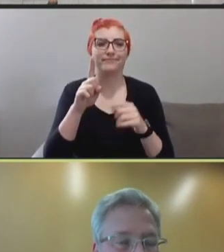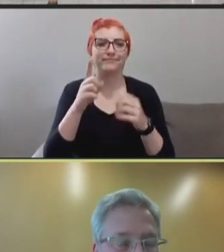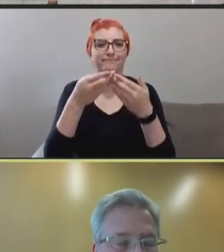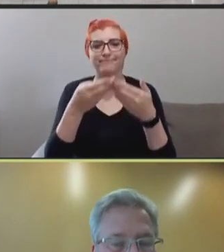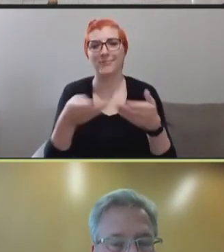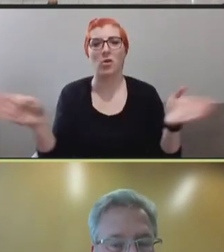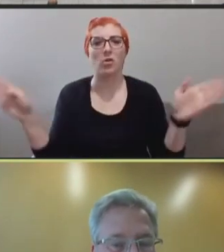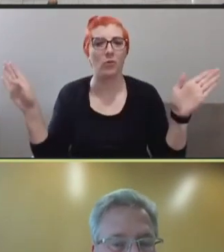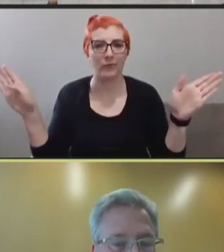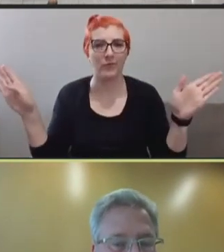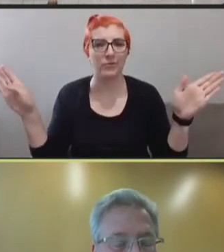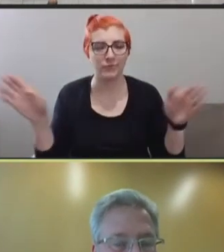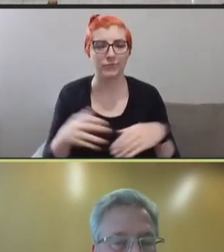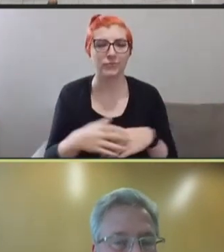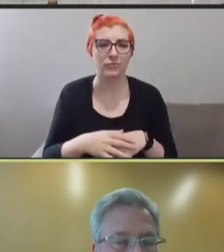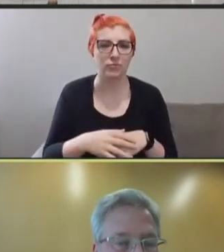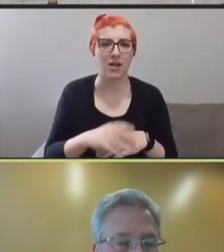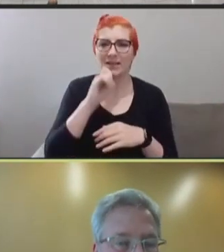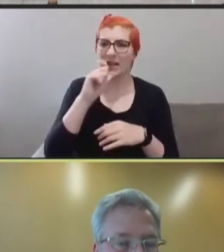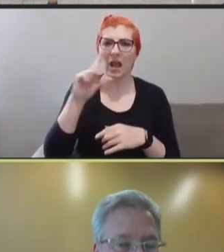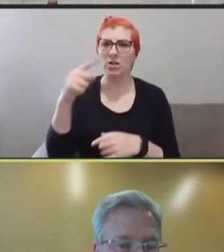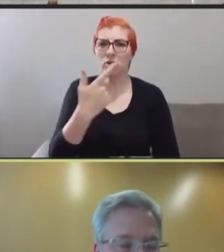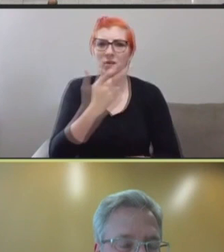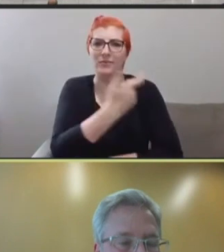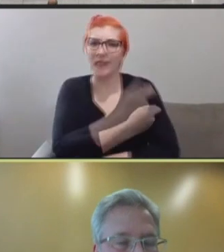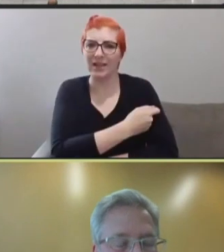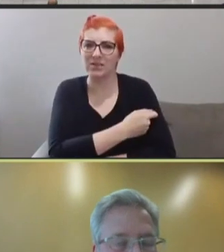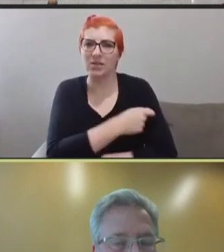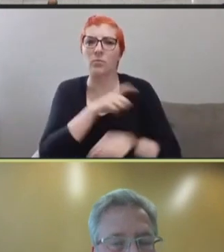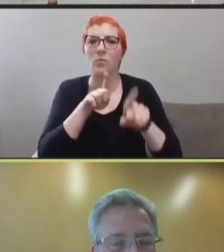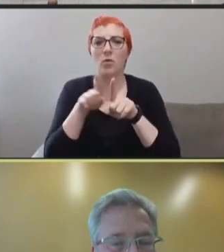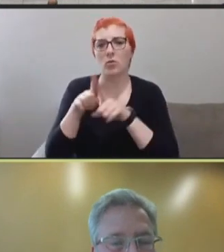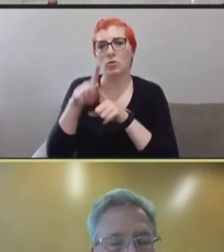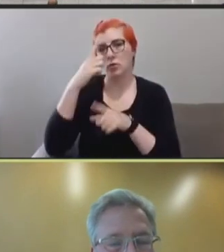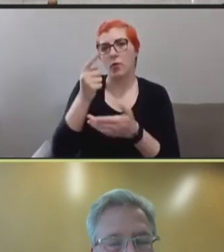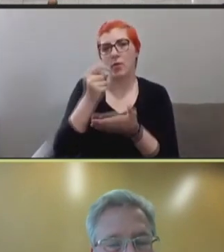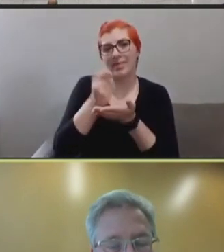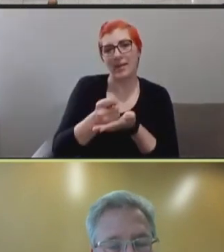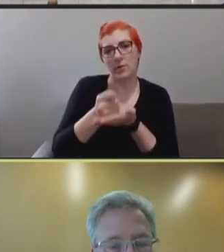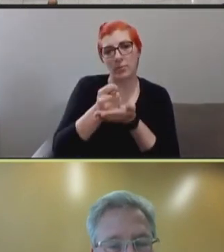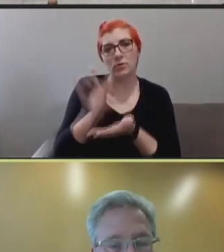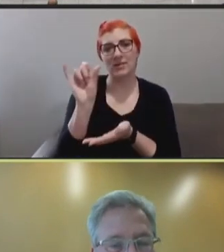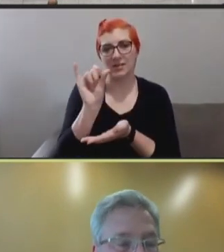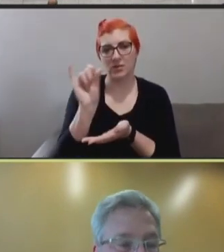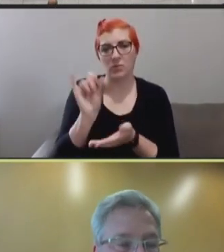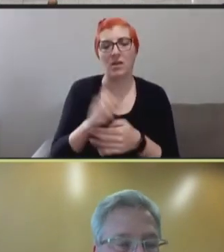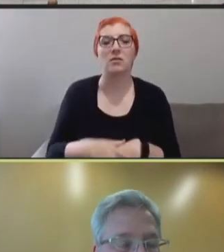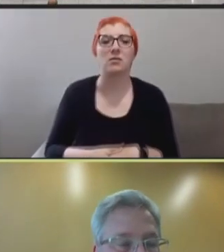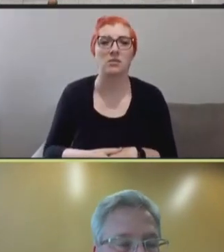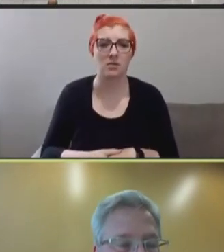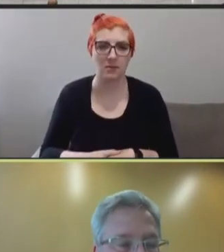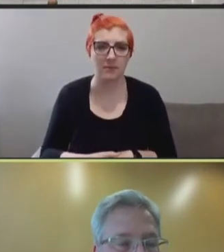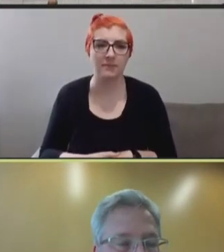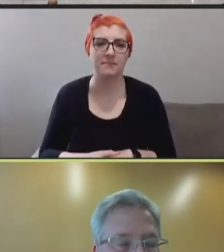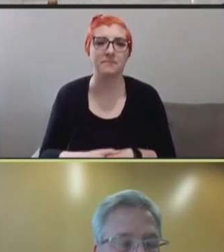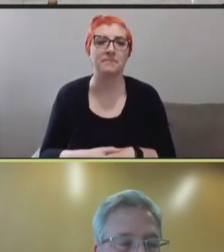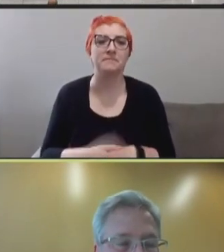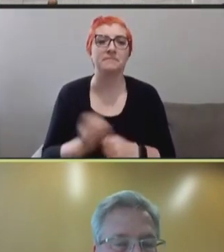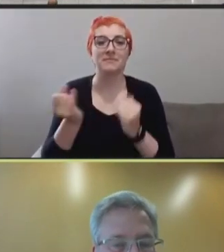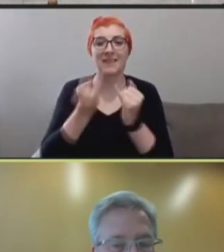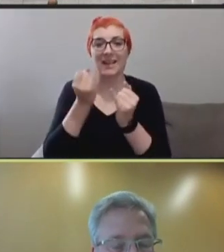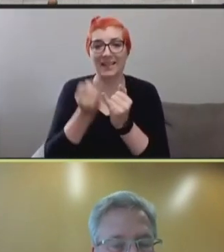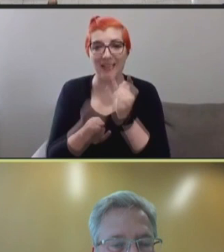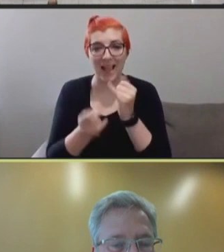only for vaccines, but also for therapeutics. The last, but one of the